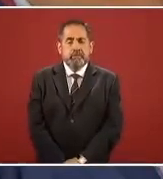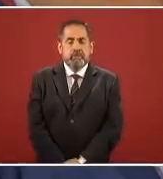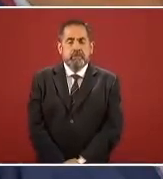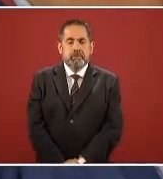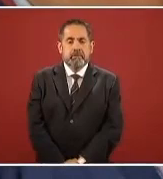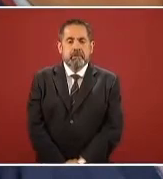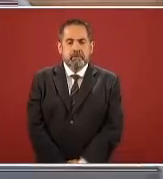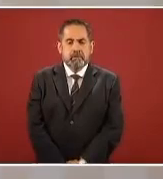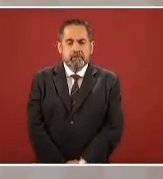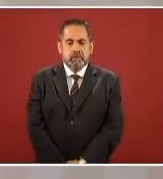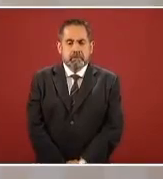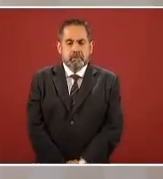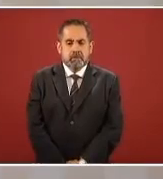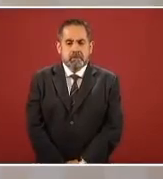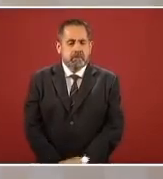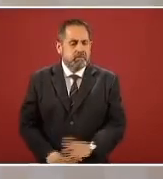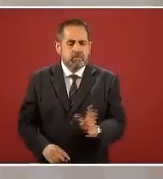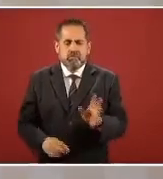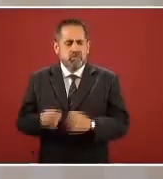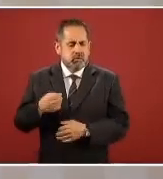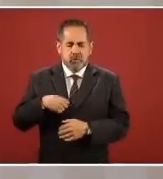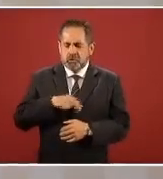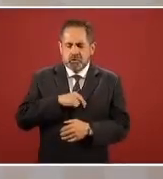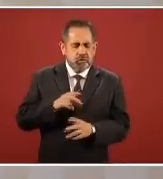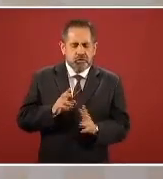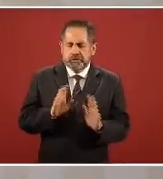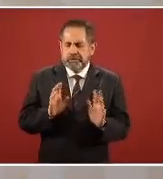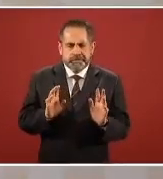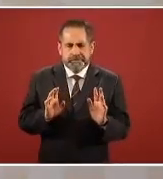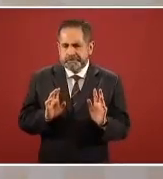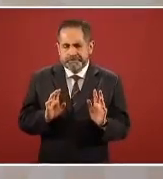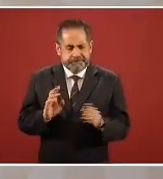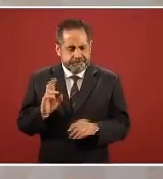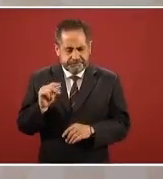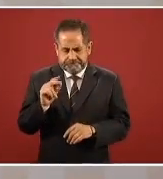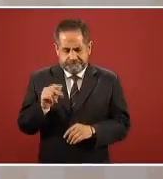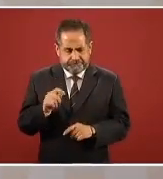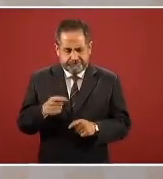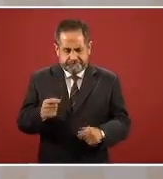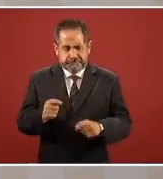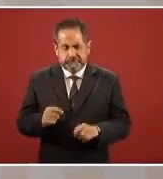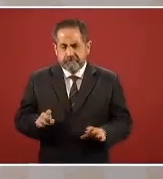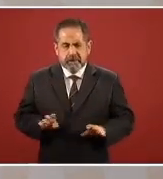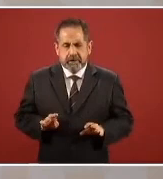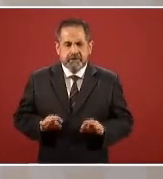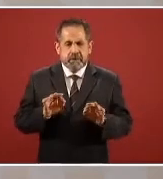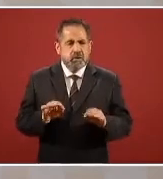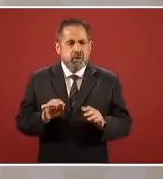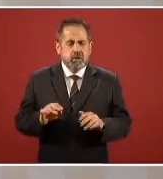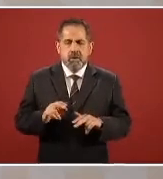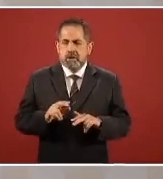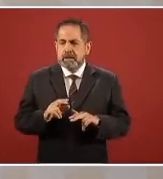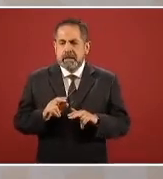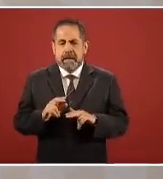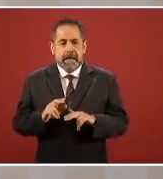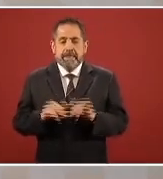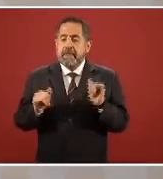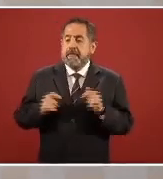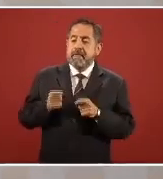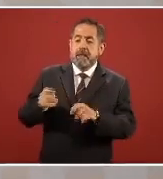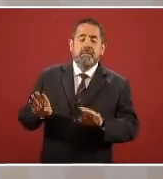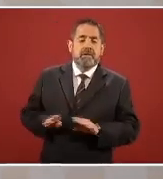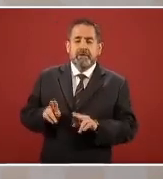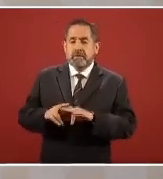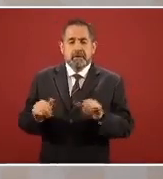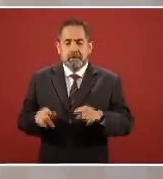es que nosotros no vamos a darle beneficio a nadie. We're not going to give